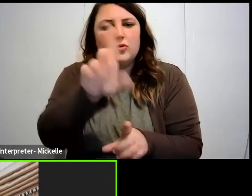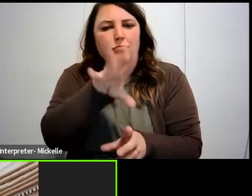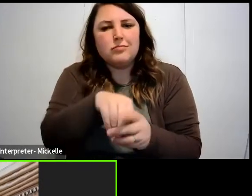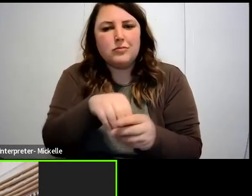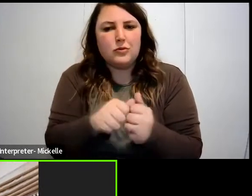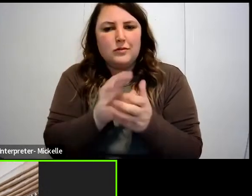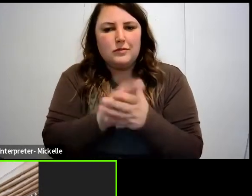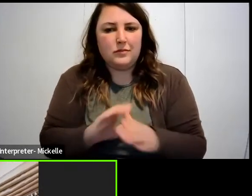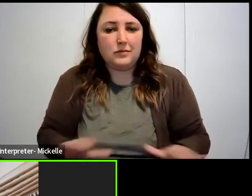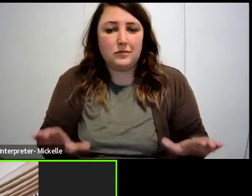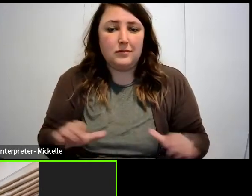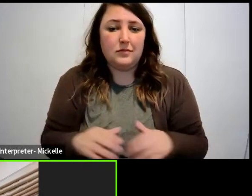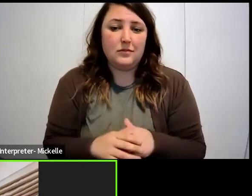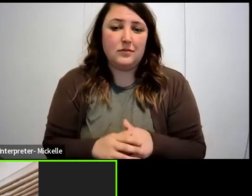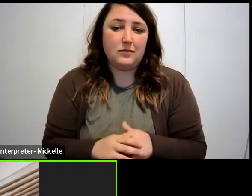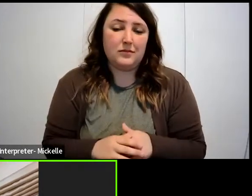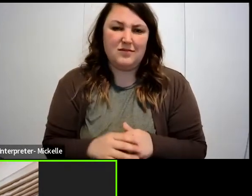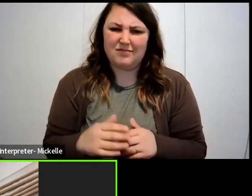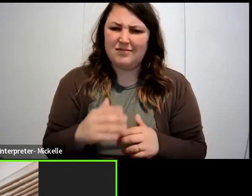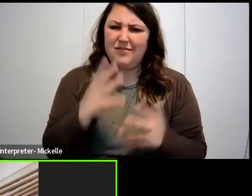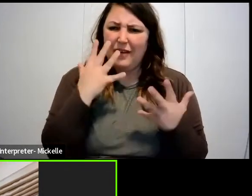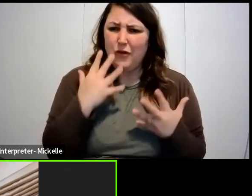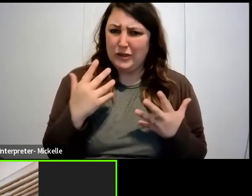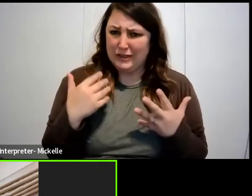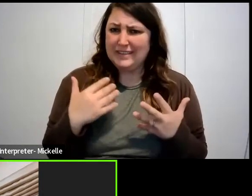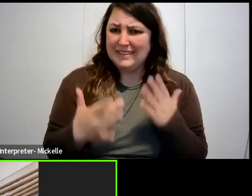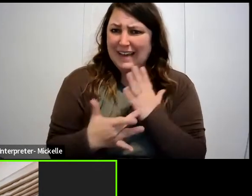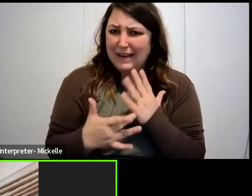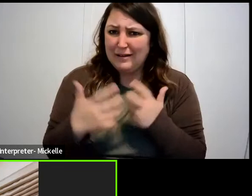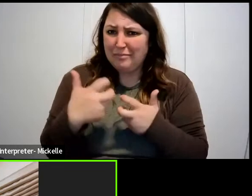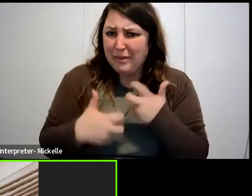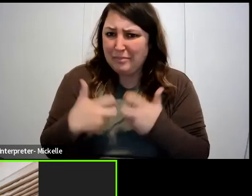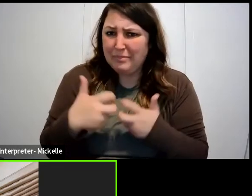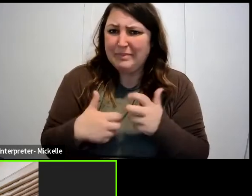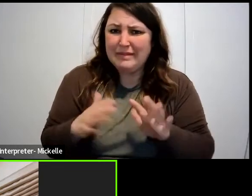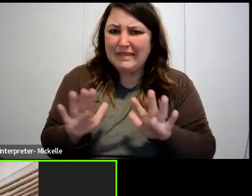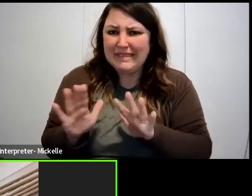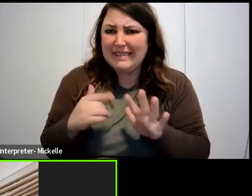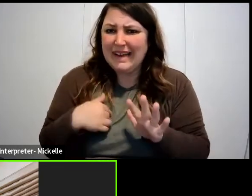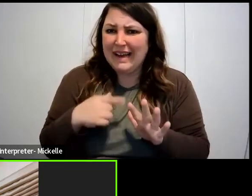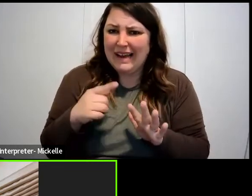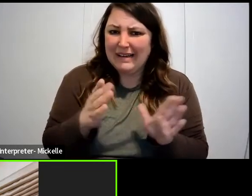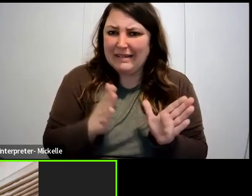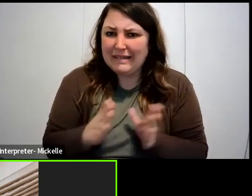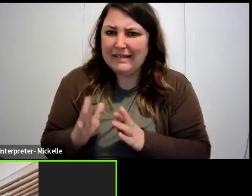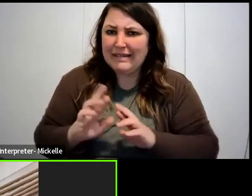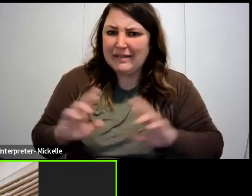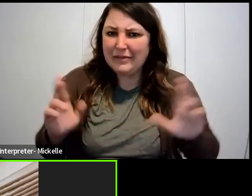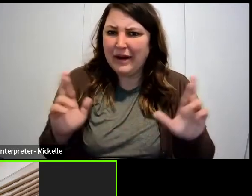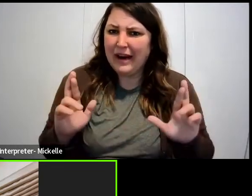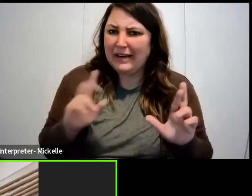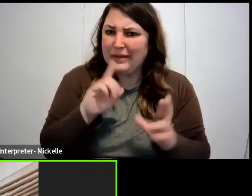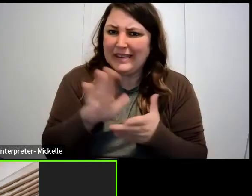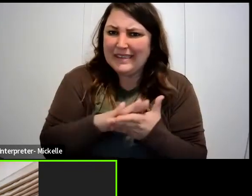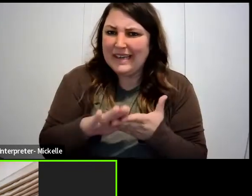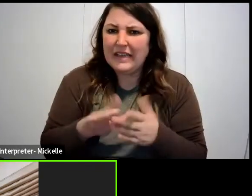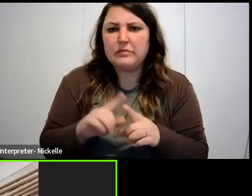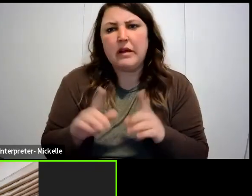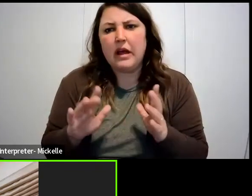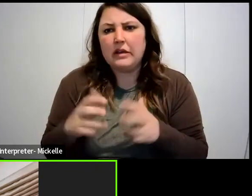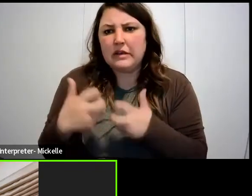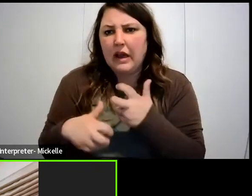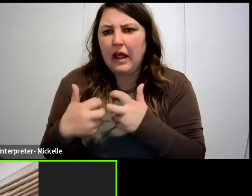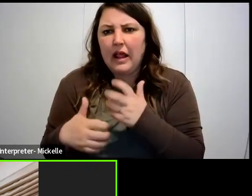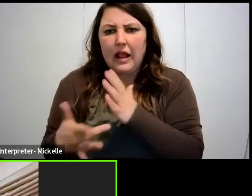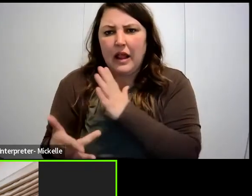Unfortunately, I'm having a little bit of technical difficulties. I've prepared a really nice setup here, but there is a technical issue